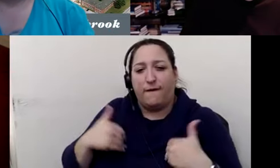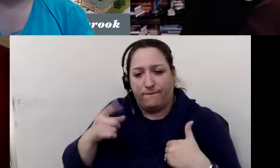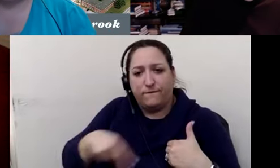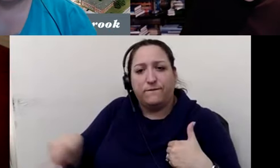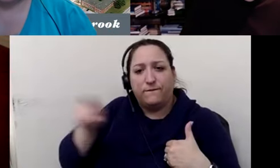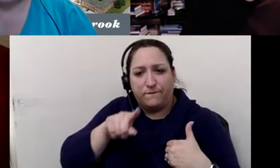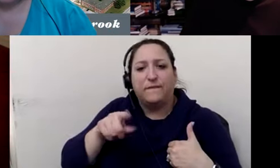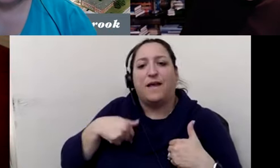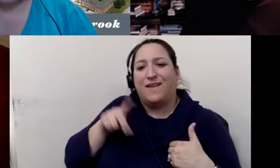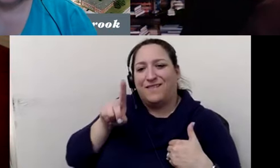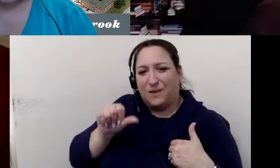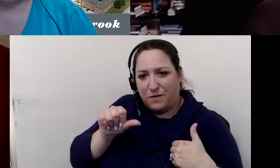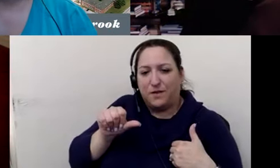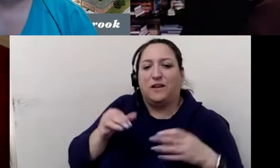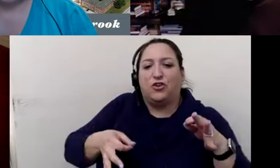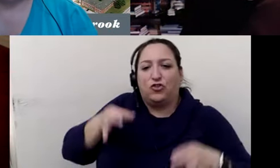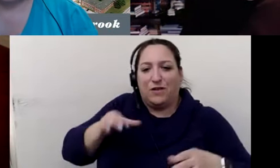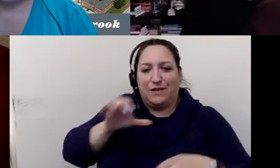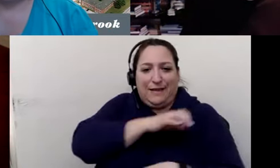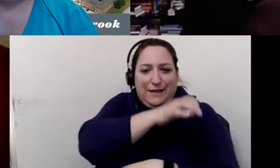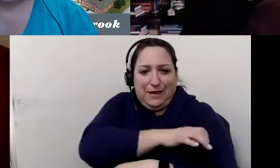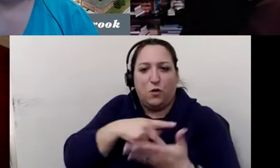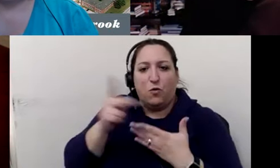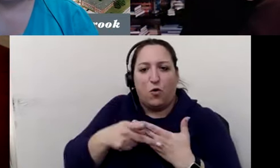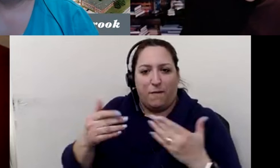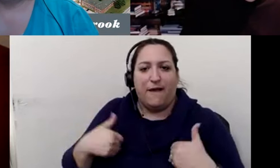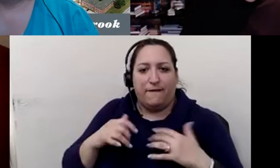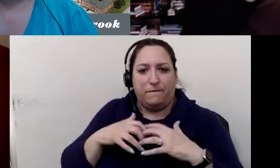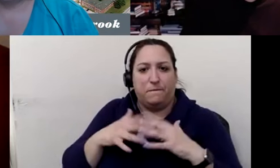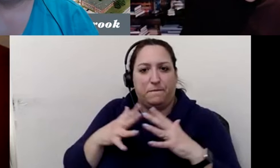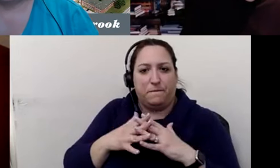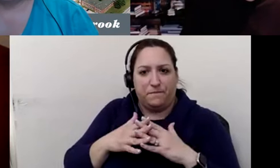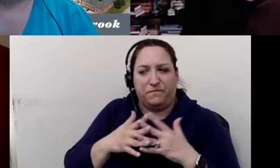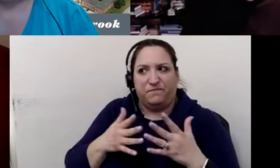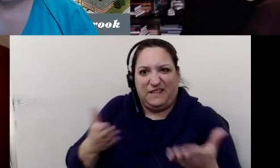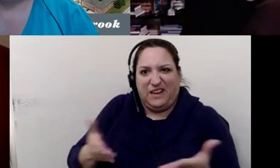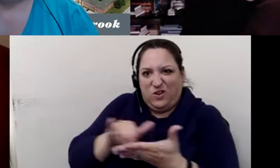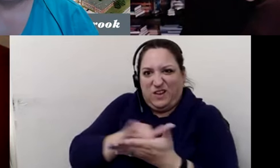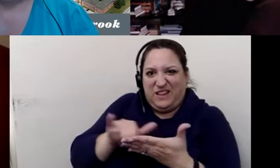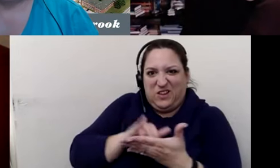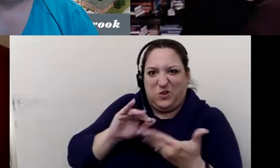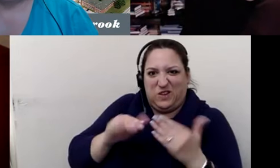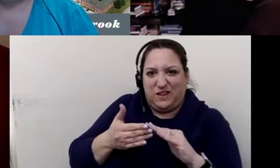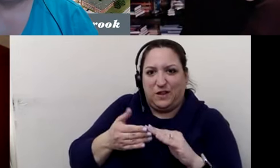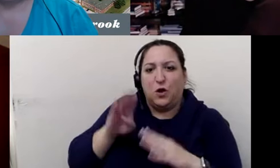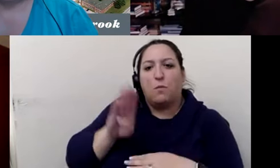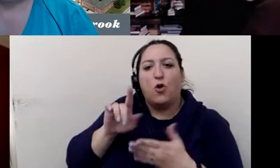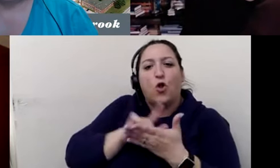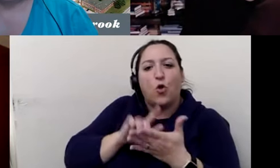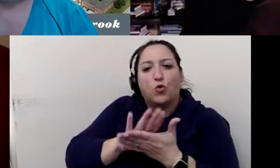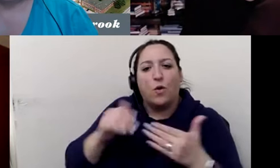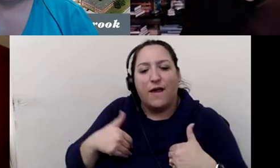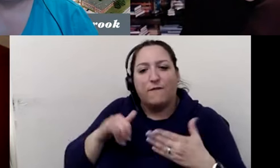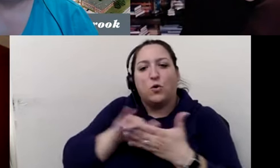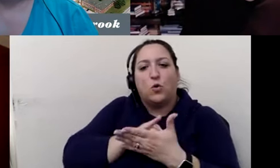are disability justice clinics and programs. Down here in the city, for example, Brooklyn Law School and New